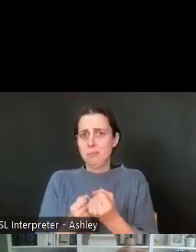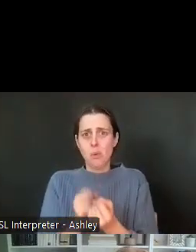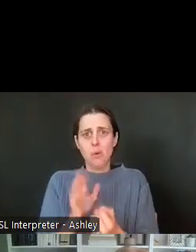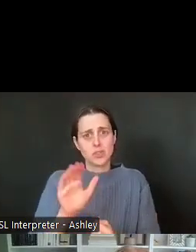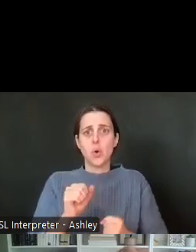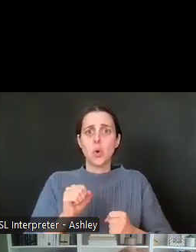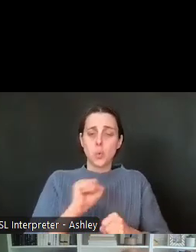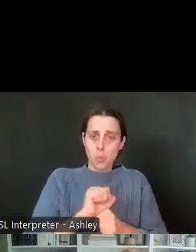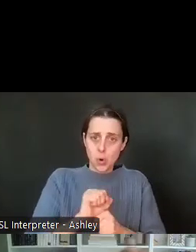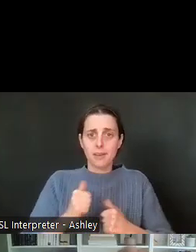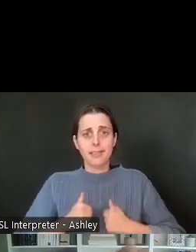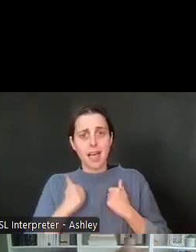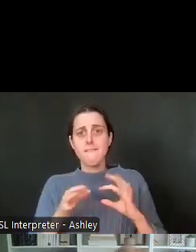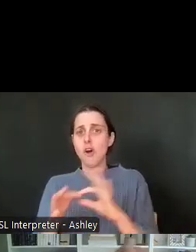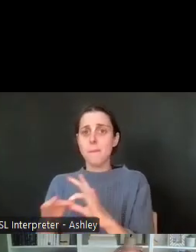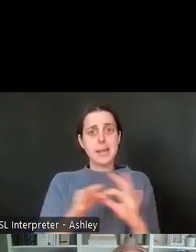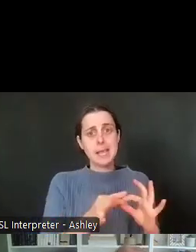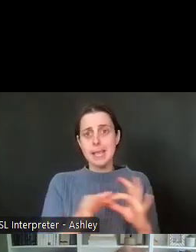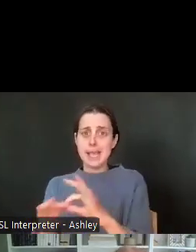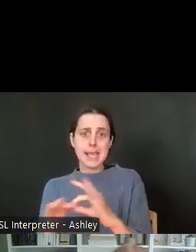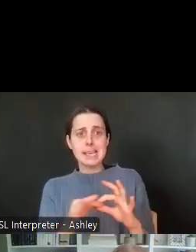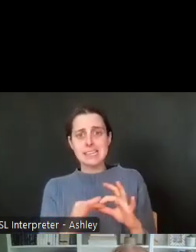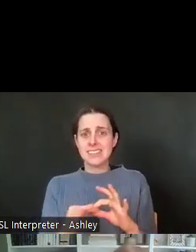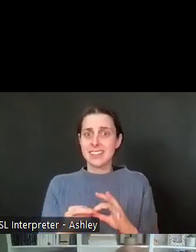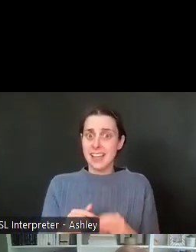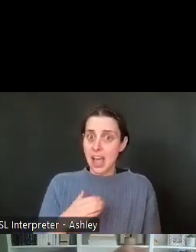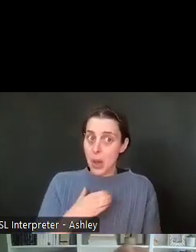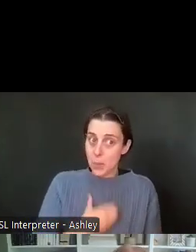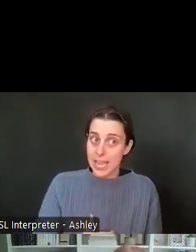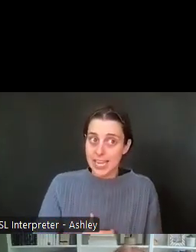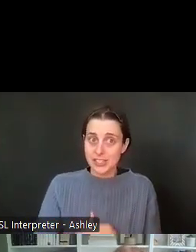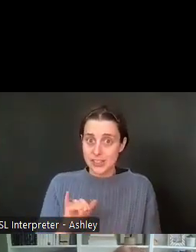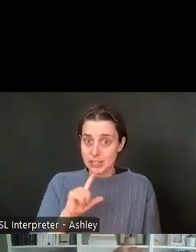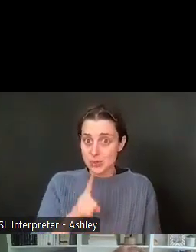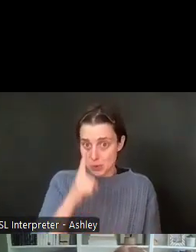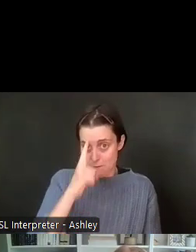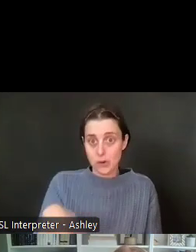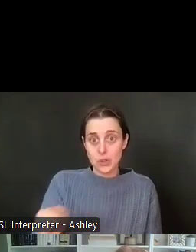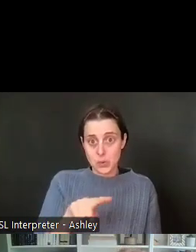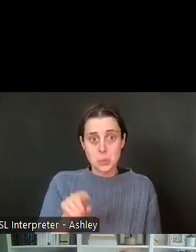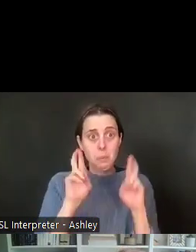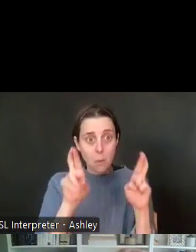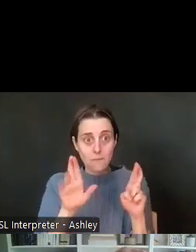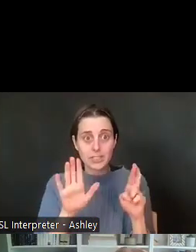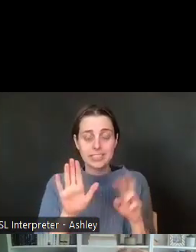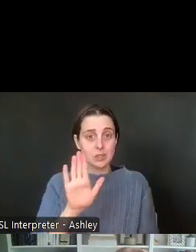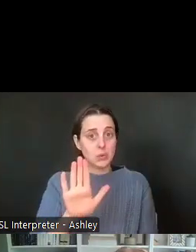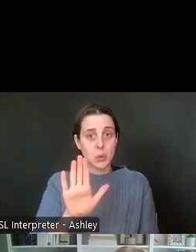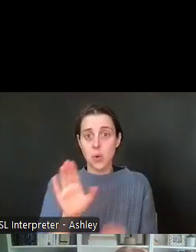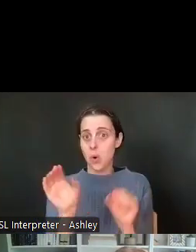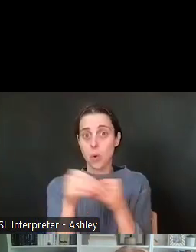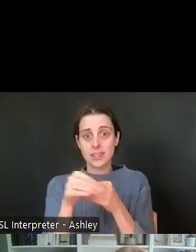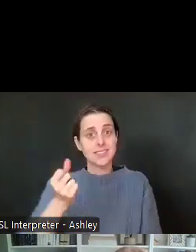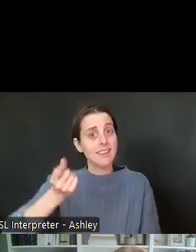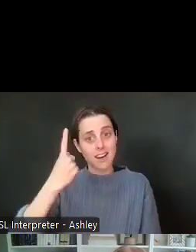hope that's true. I hope you are. I hope you're in an organization that not only understands the importance